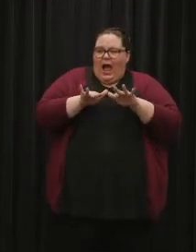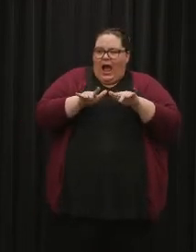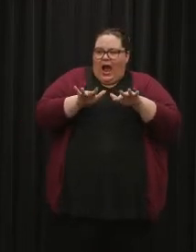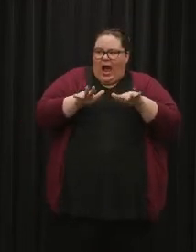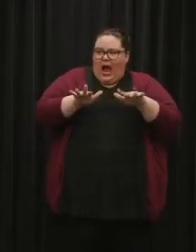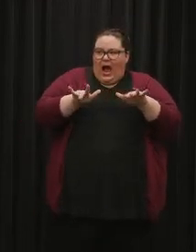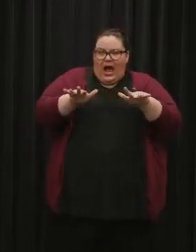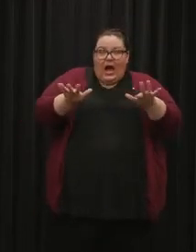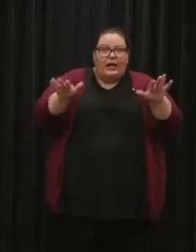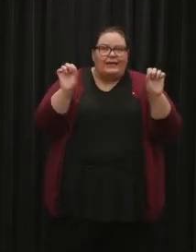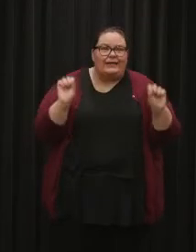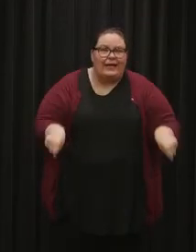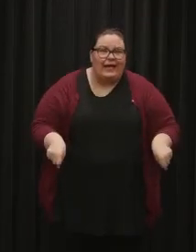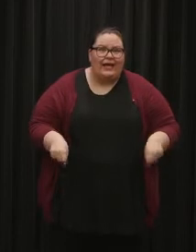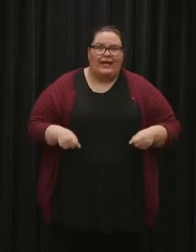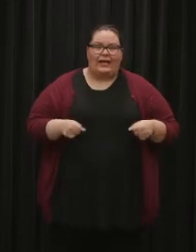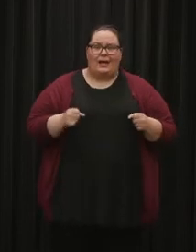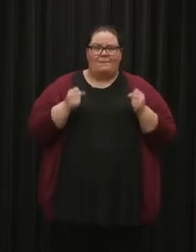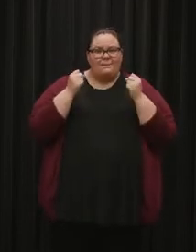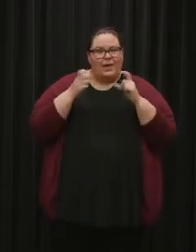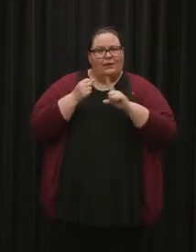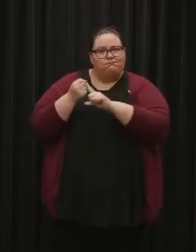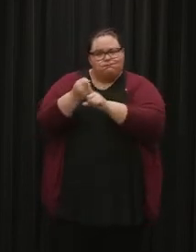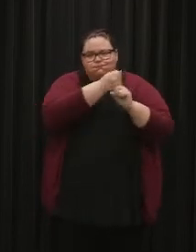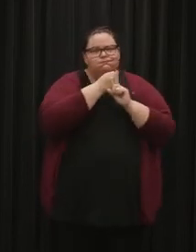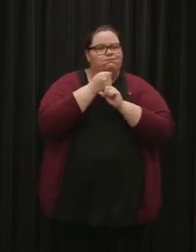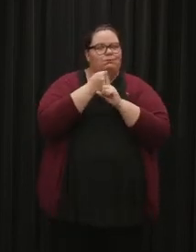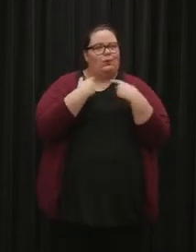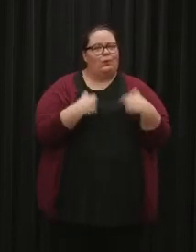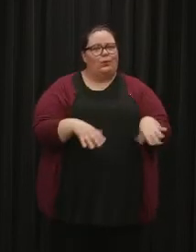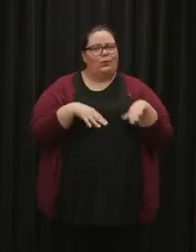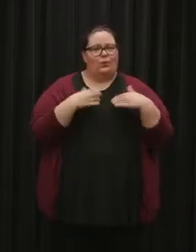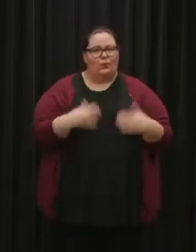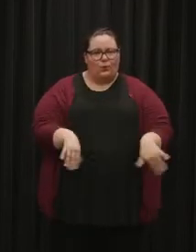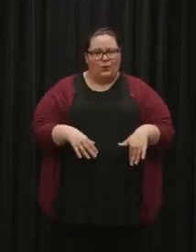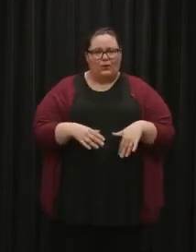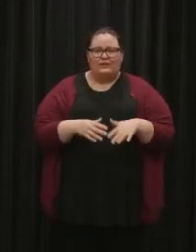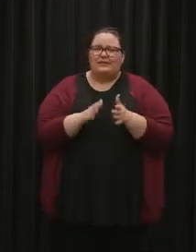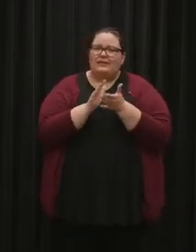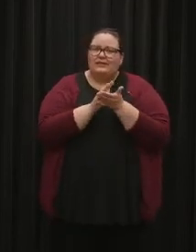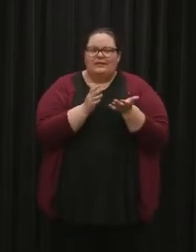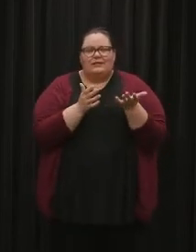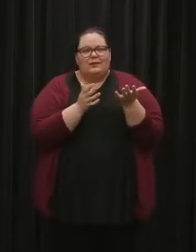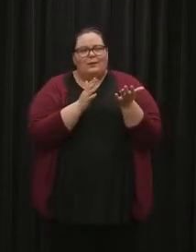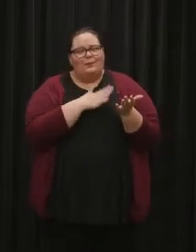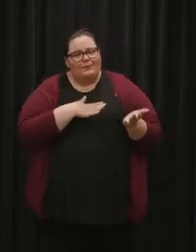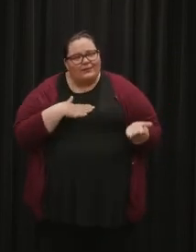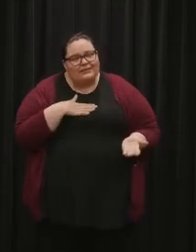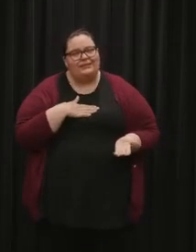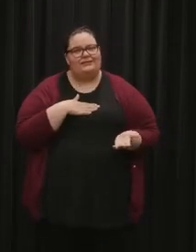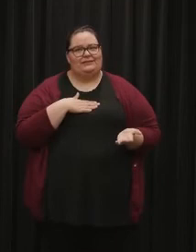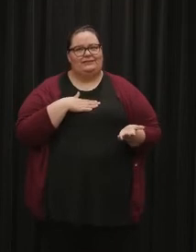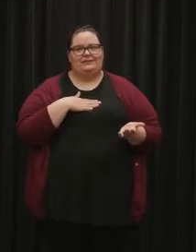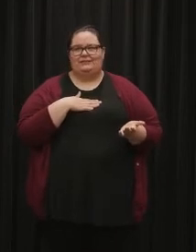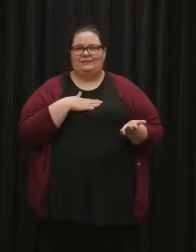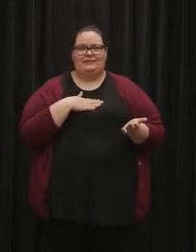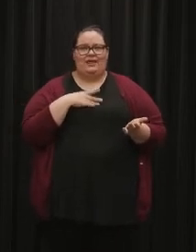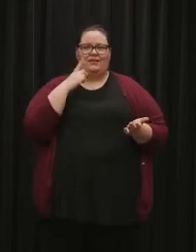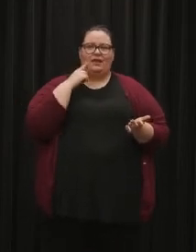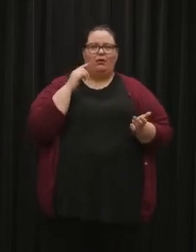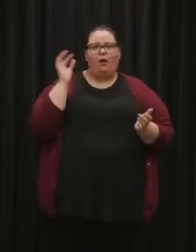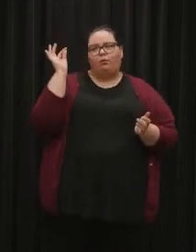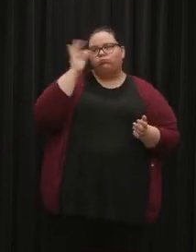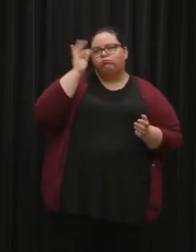community and have many people affected. And so I implore you, I don't want anyone to